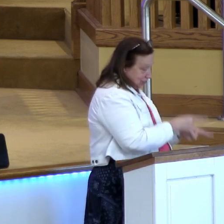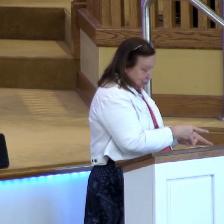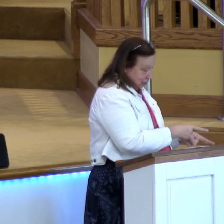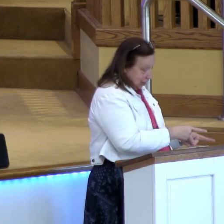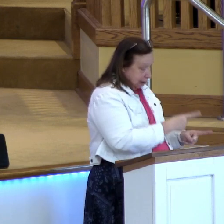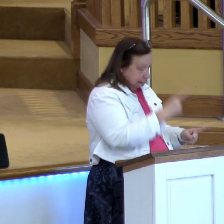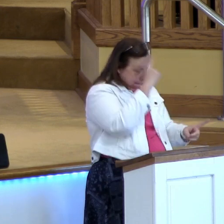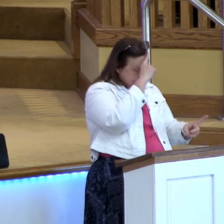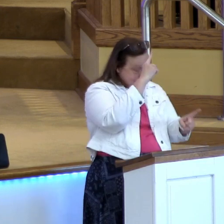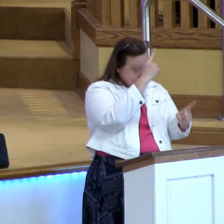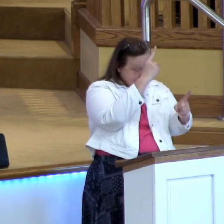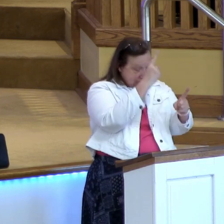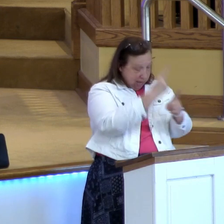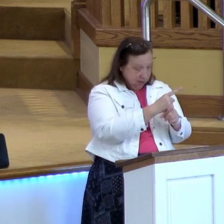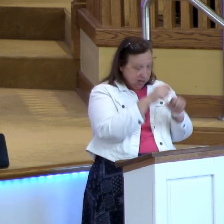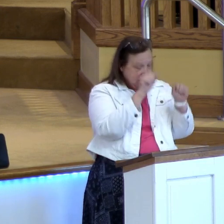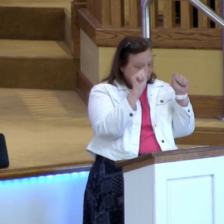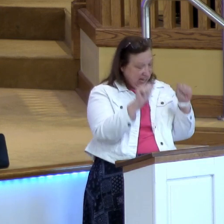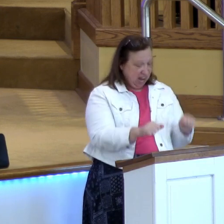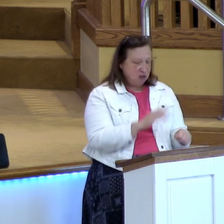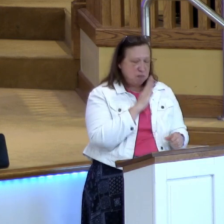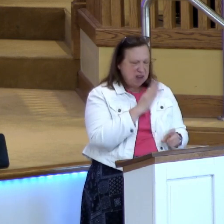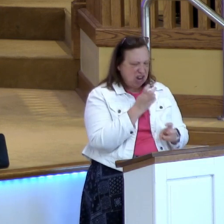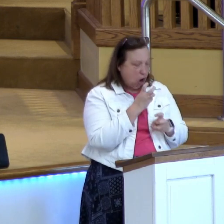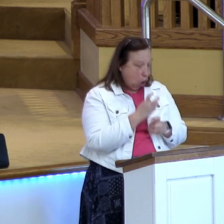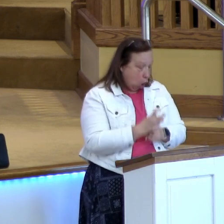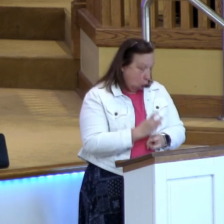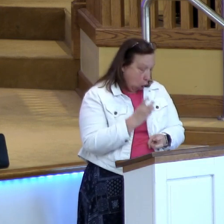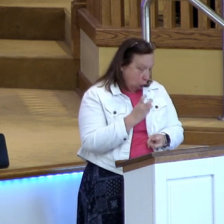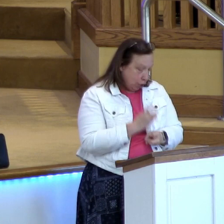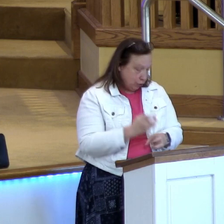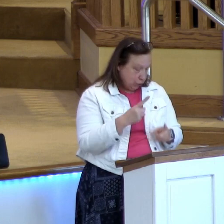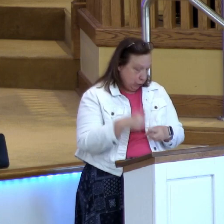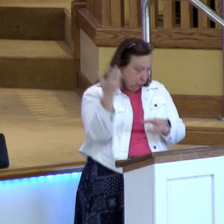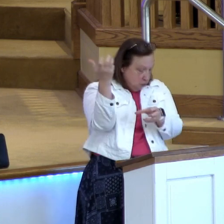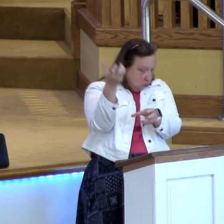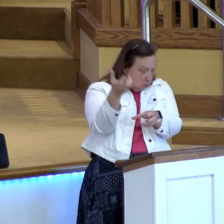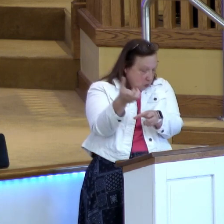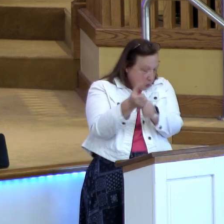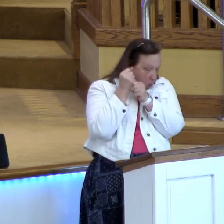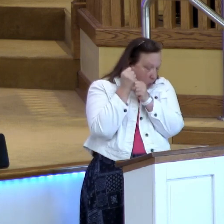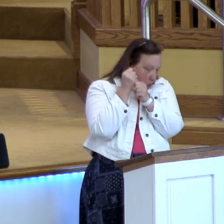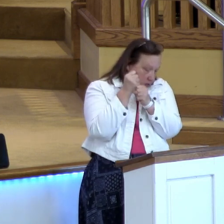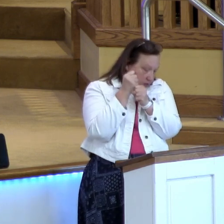answers, faith can be so hard to hold on to.